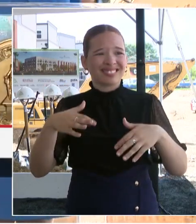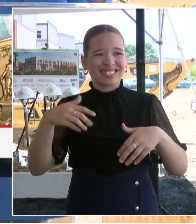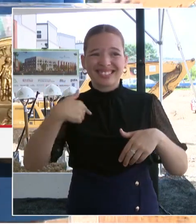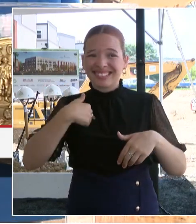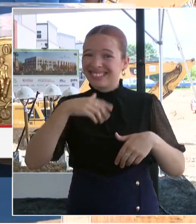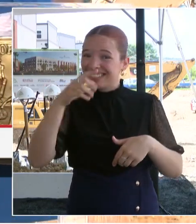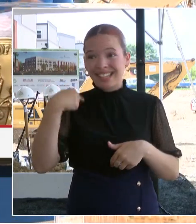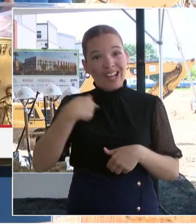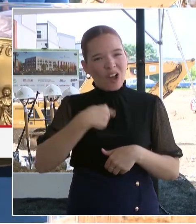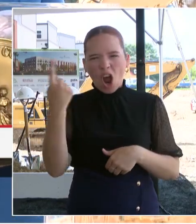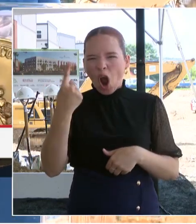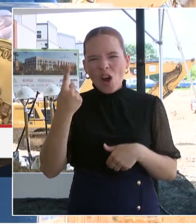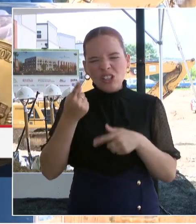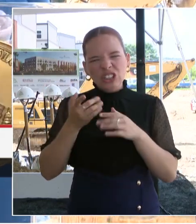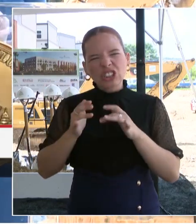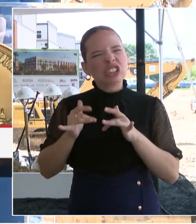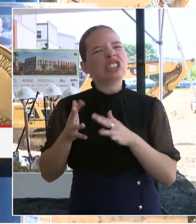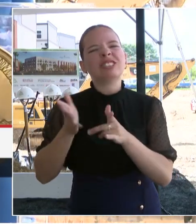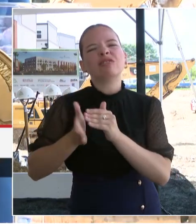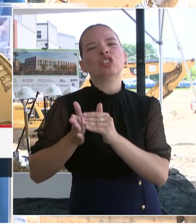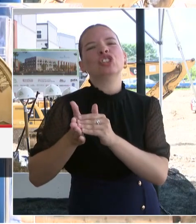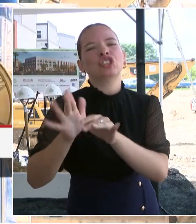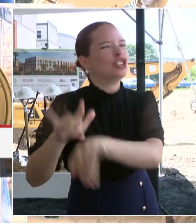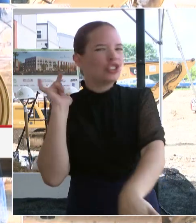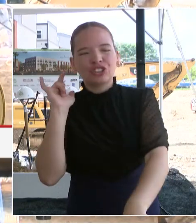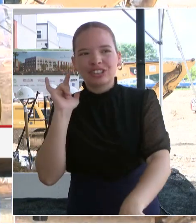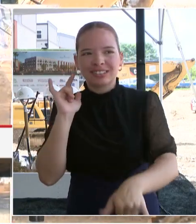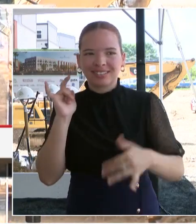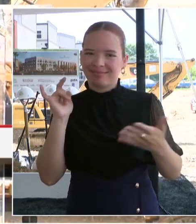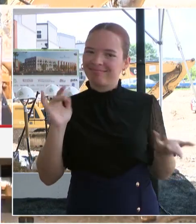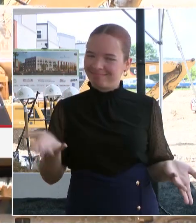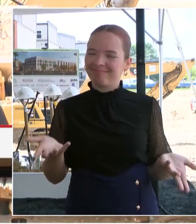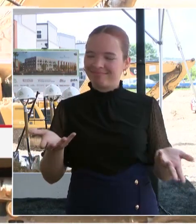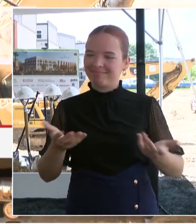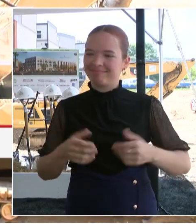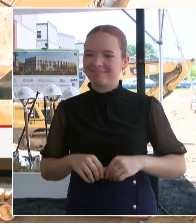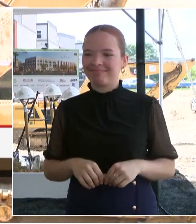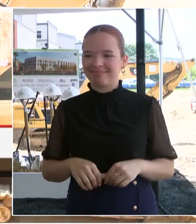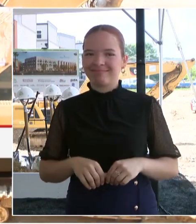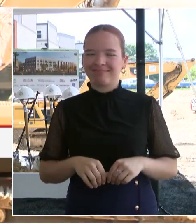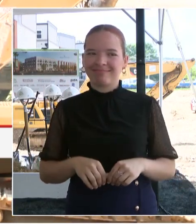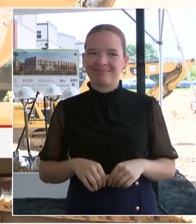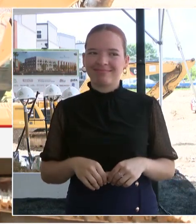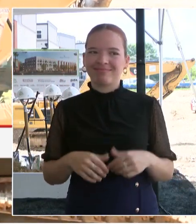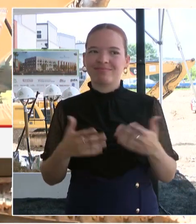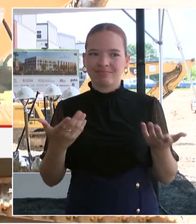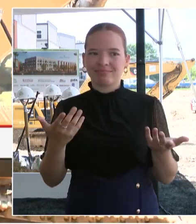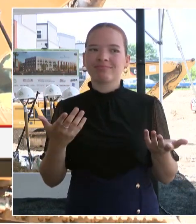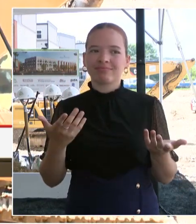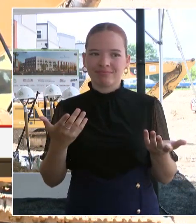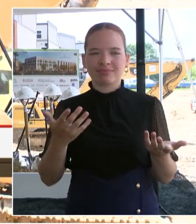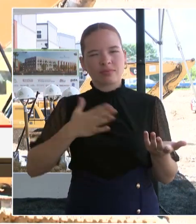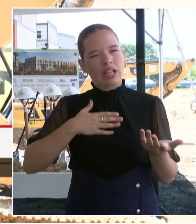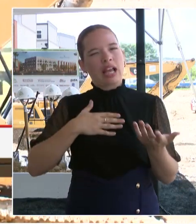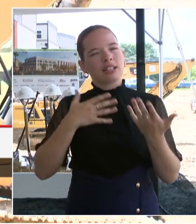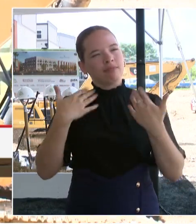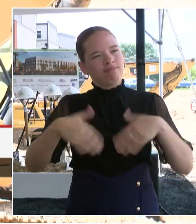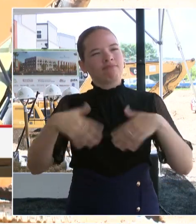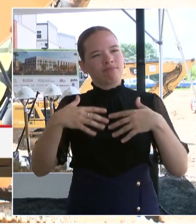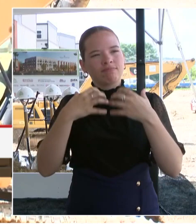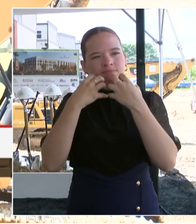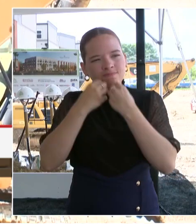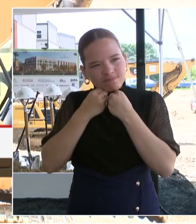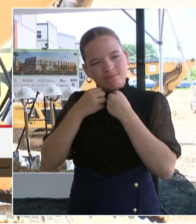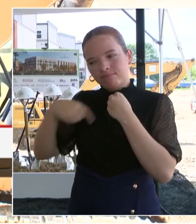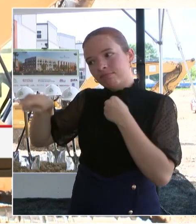To my board of directors for their support in this expansion. And like I mentioned, we have a 50-person team at APA, and we had a couple people that